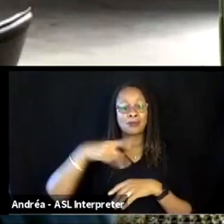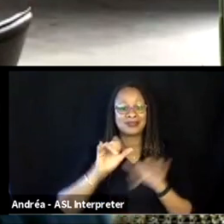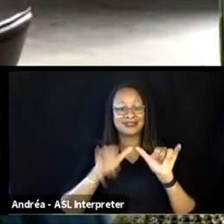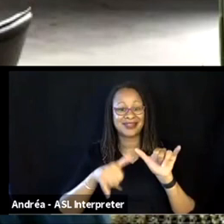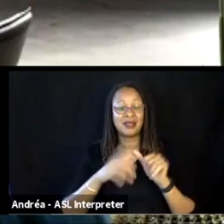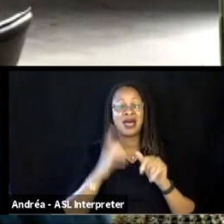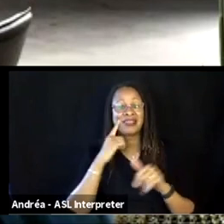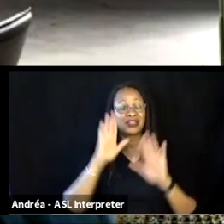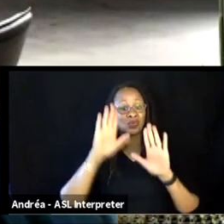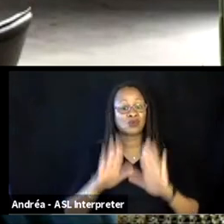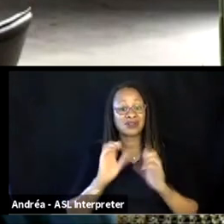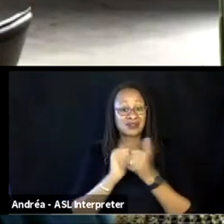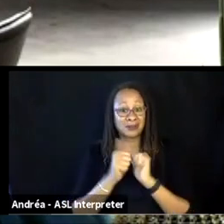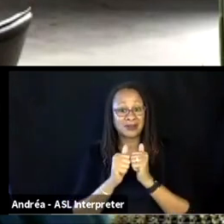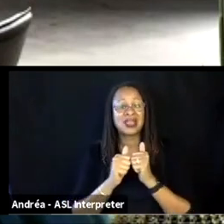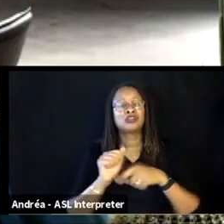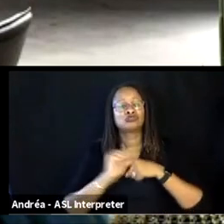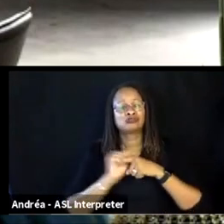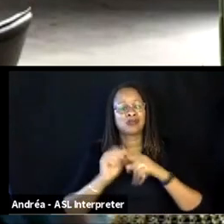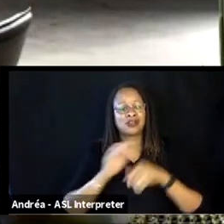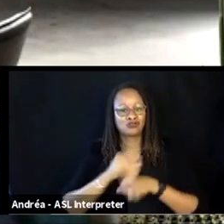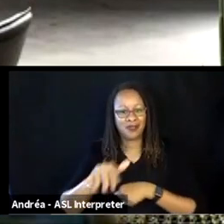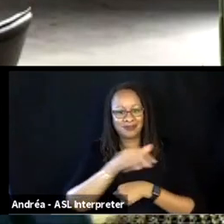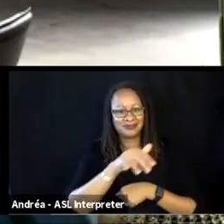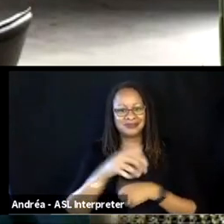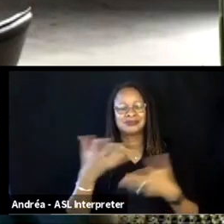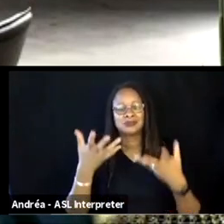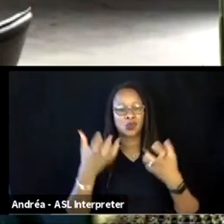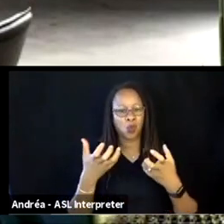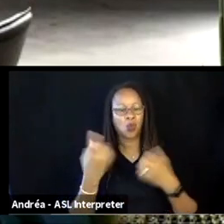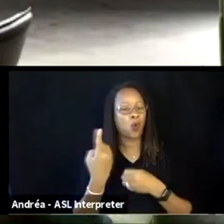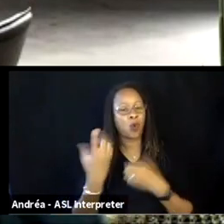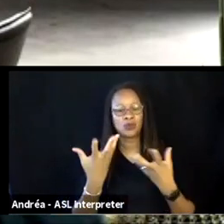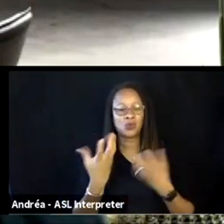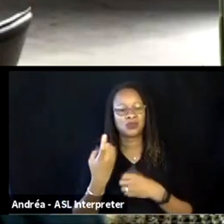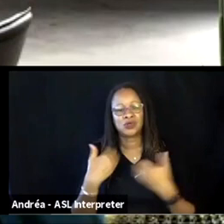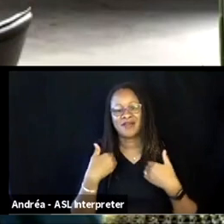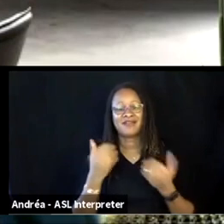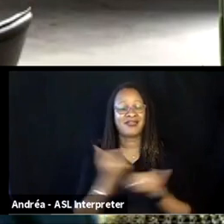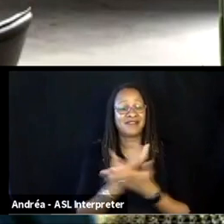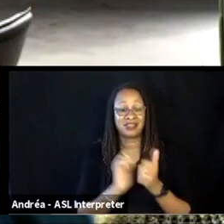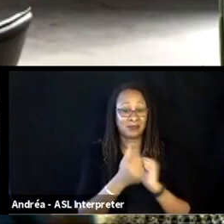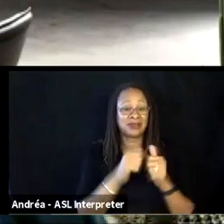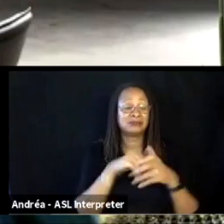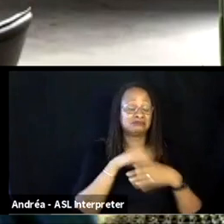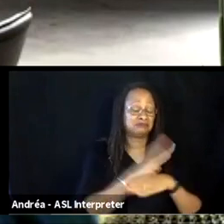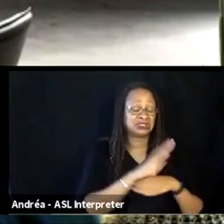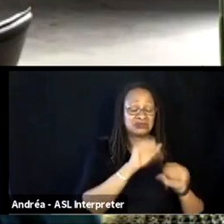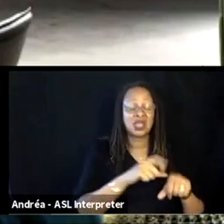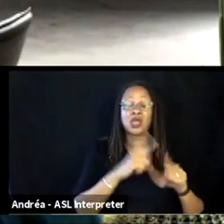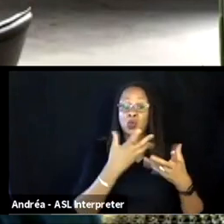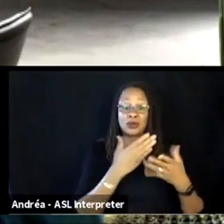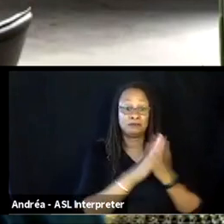great competitive training ground. You always want to have, I mean, everything is competitive in business. You always want to be the